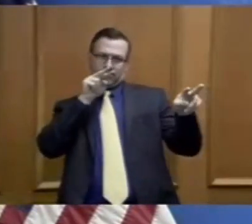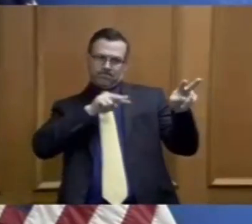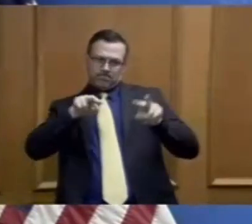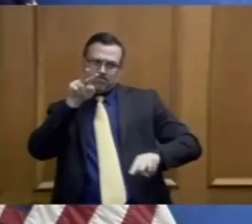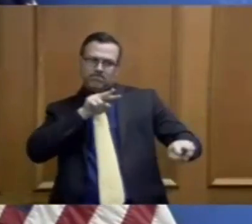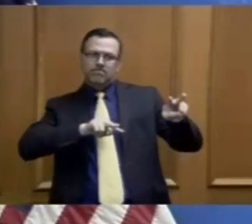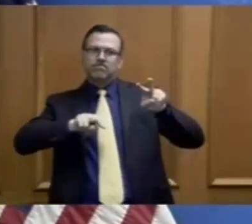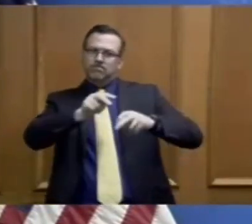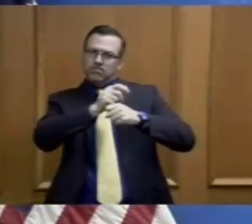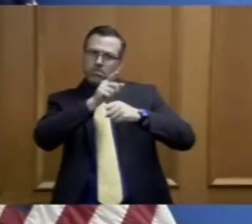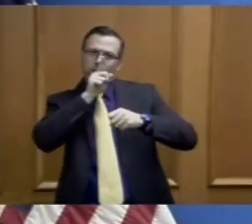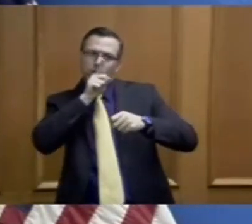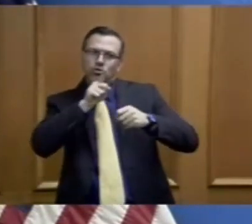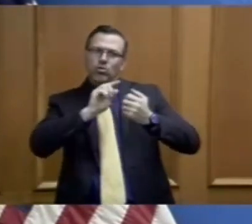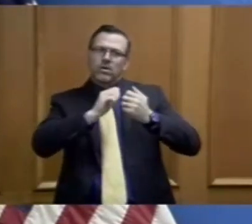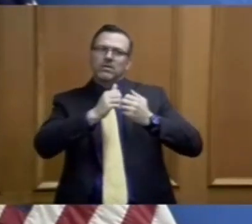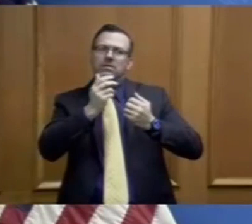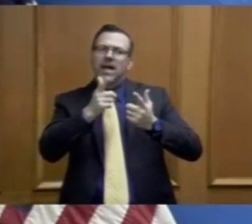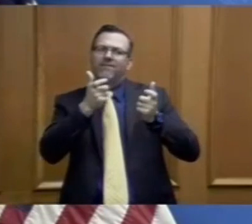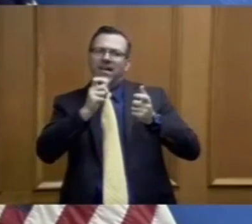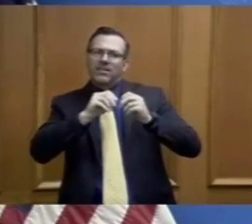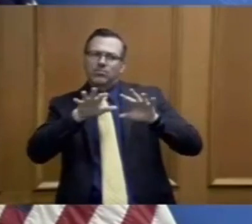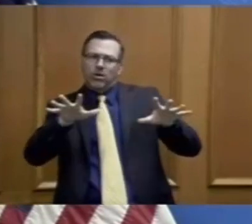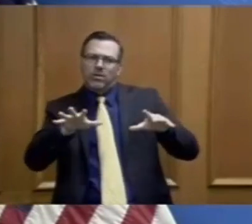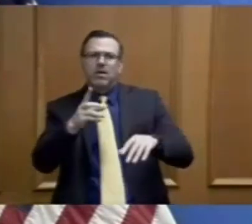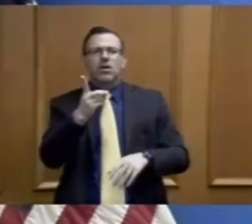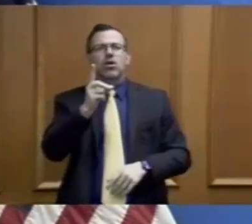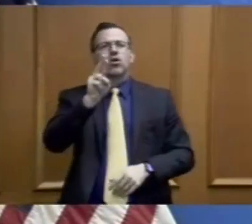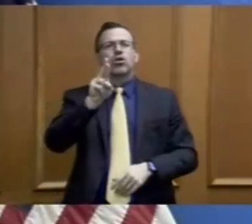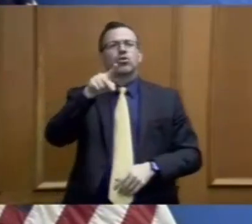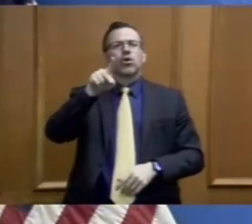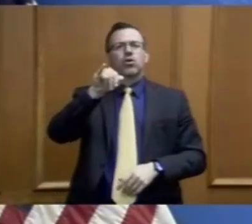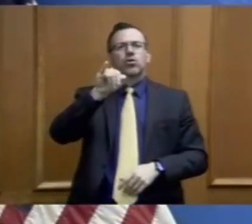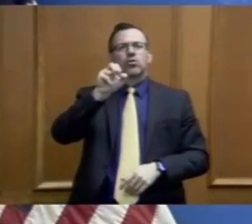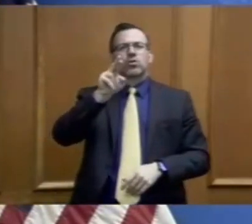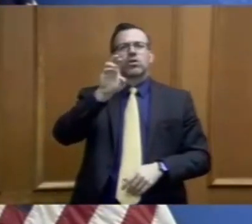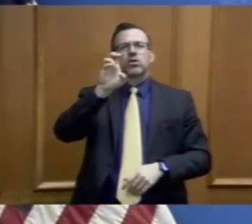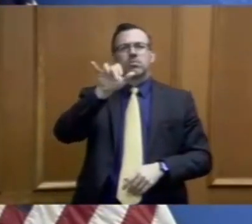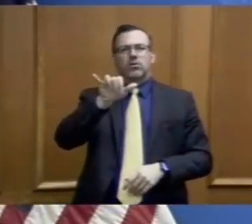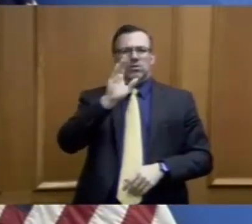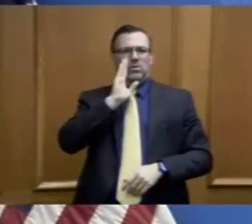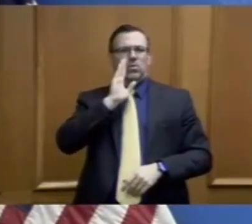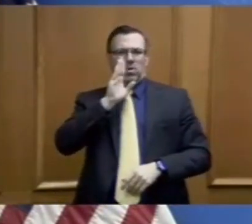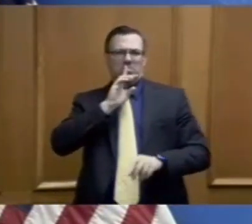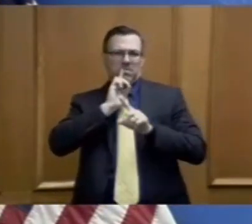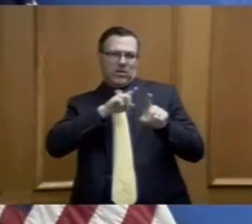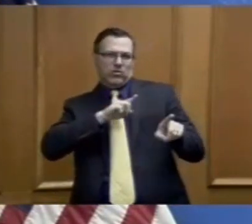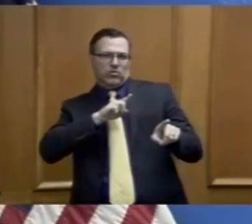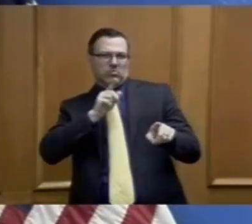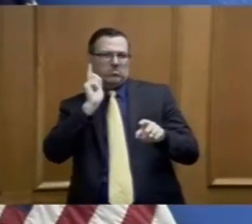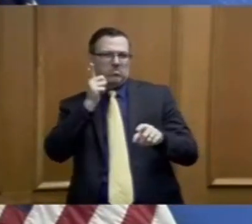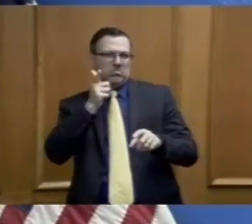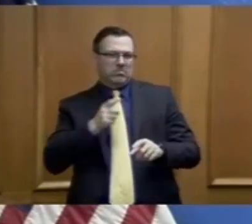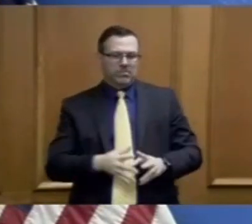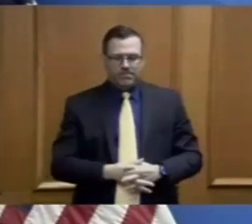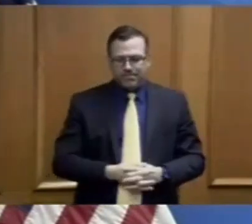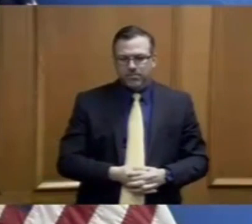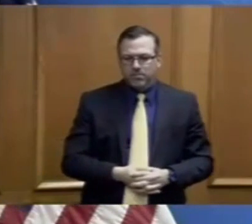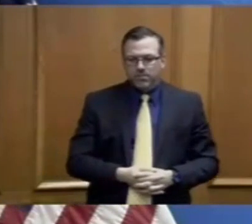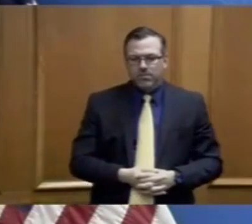which the virus is moving into Tennessee, and Dr. Piercy can address those in Q&A if those come up. While our health